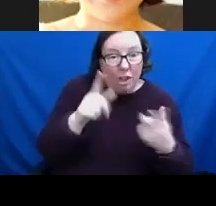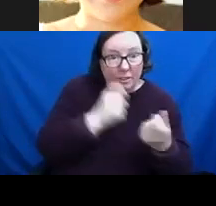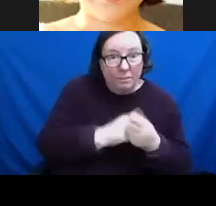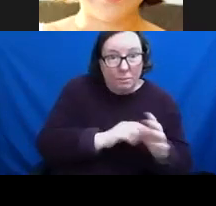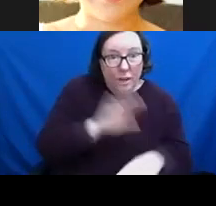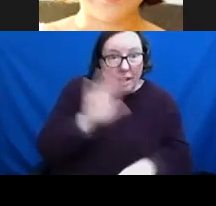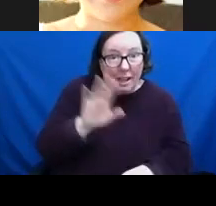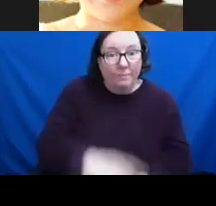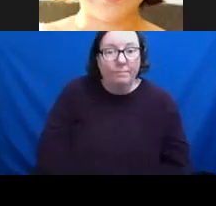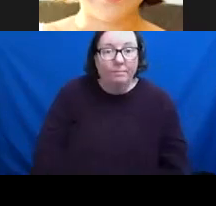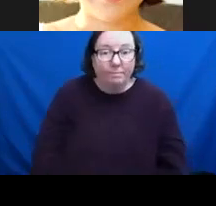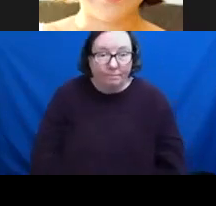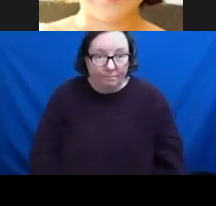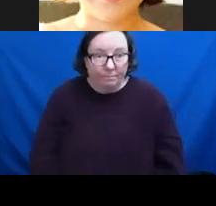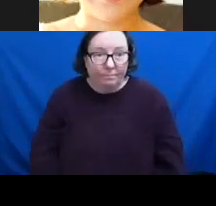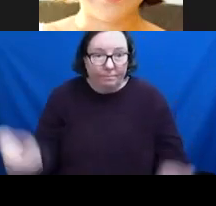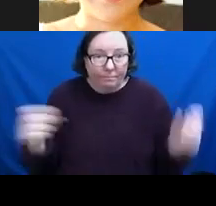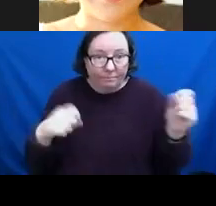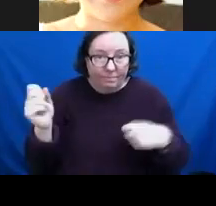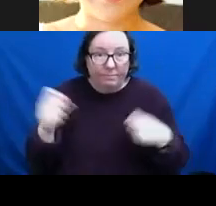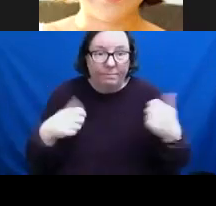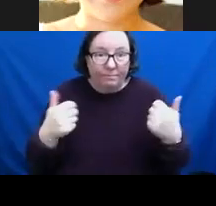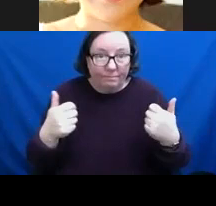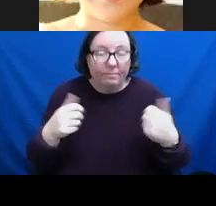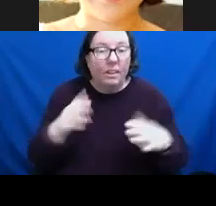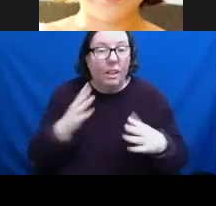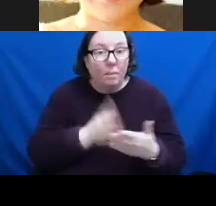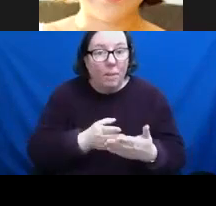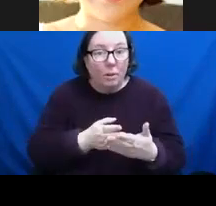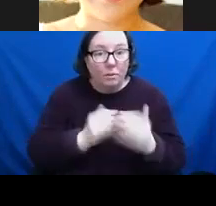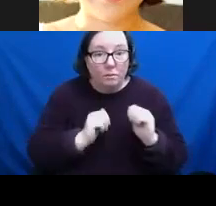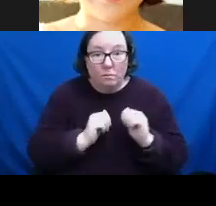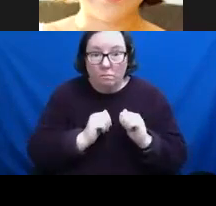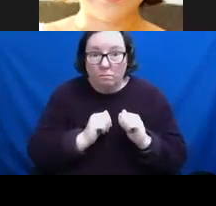Aye. Aye. Aye. Anyone opposed?